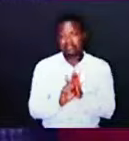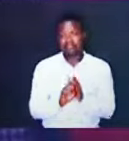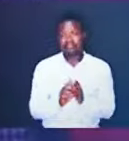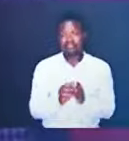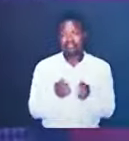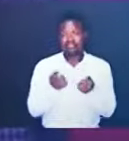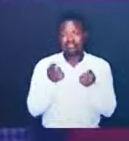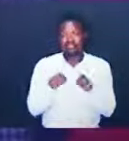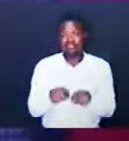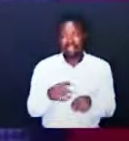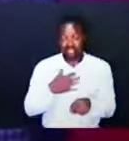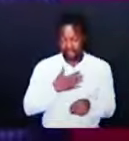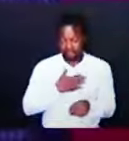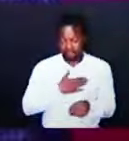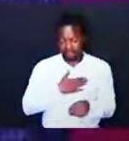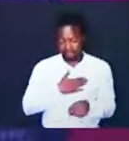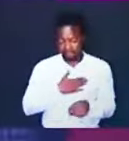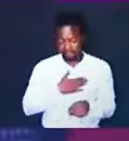child's